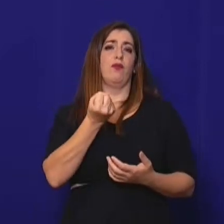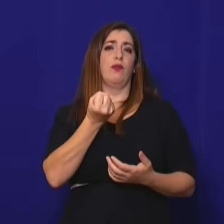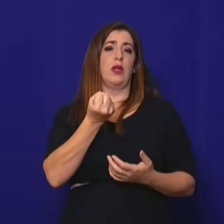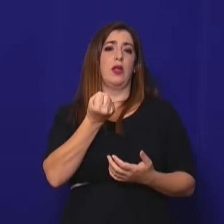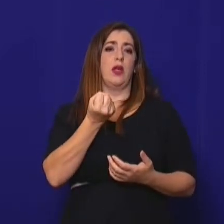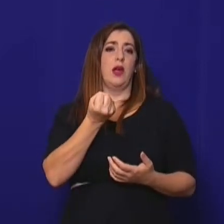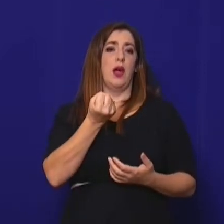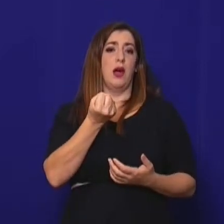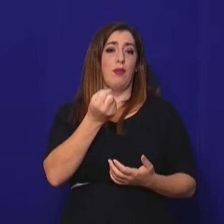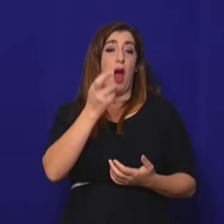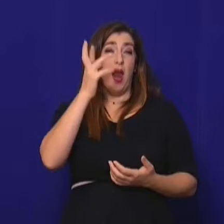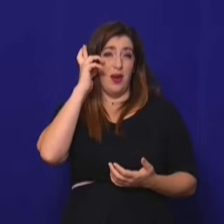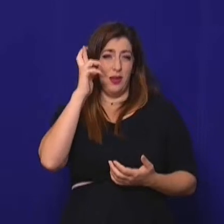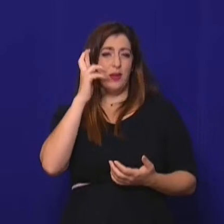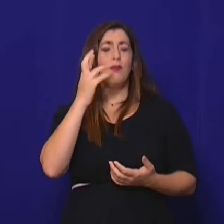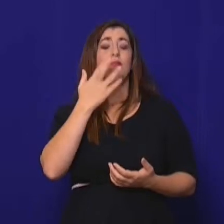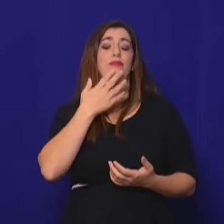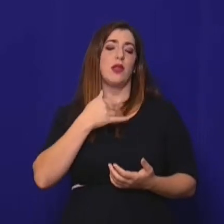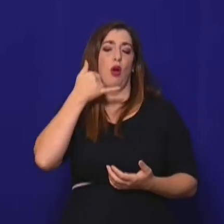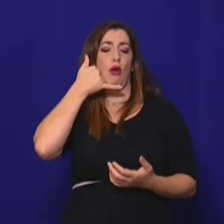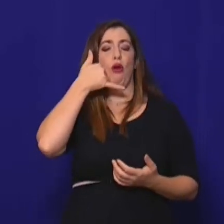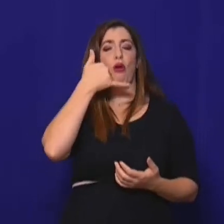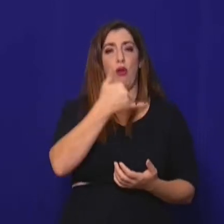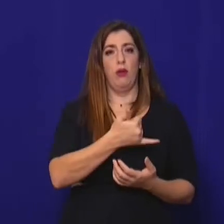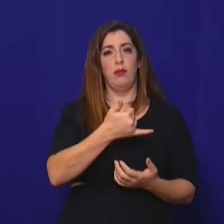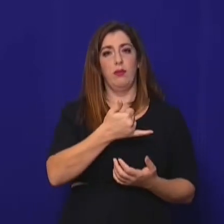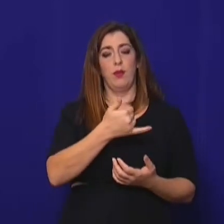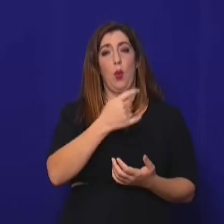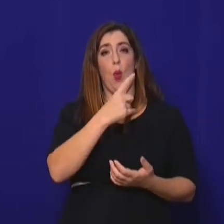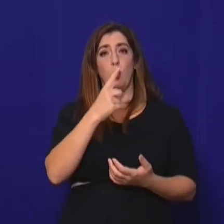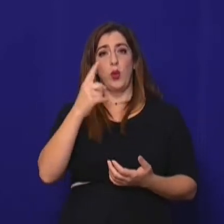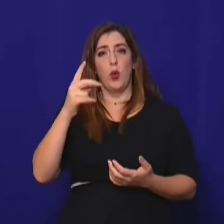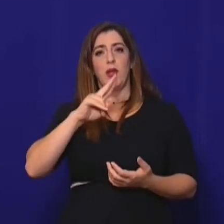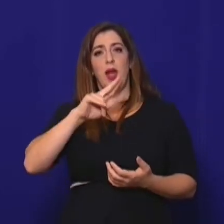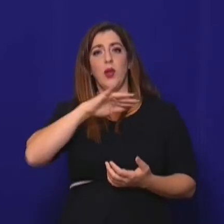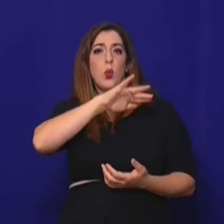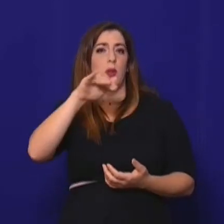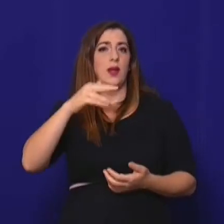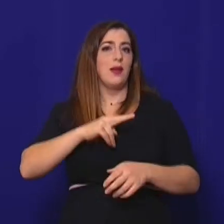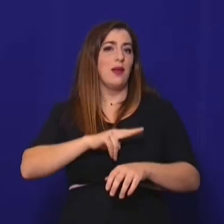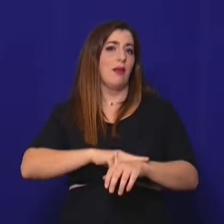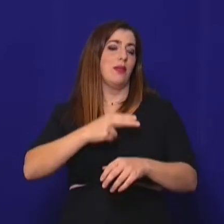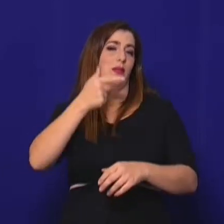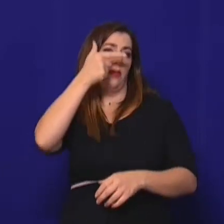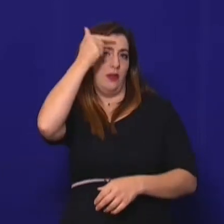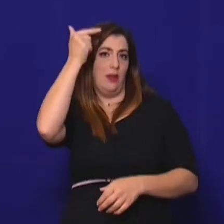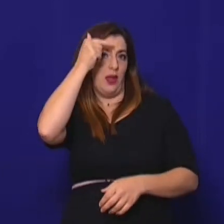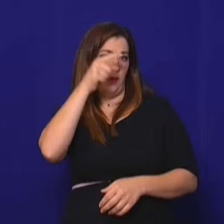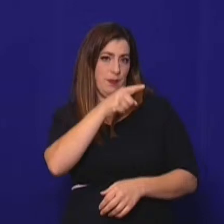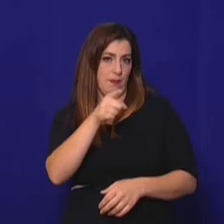111, come forward, and we will test you. We are offering all the services that we have in